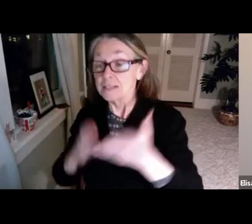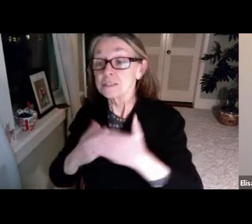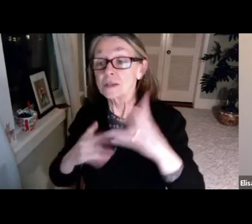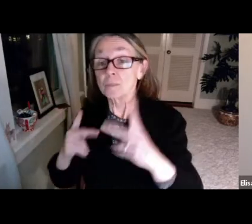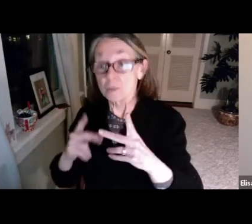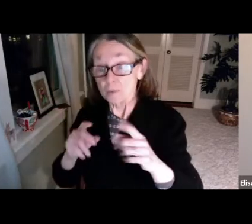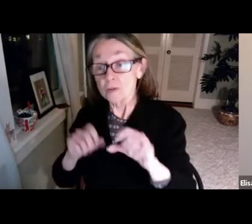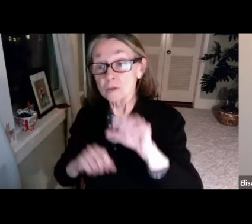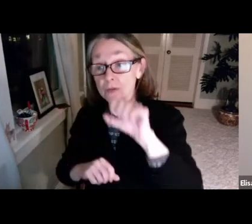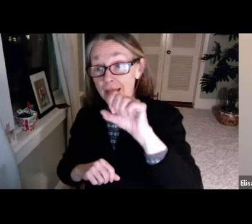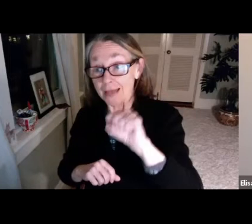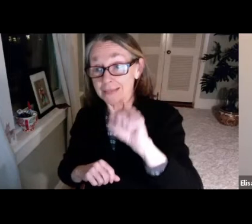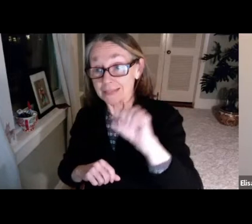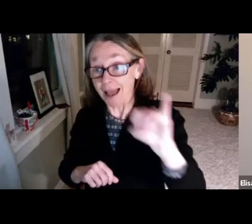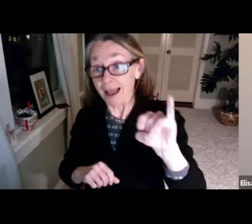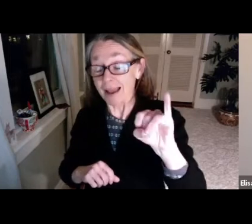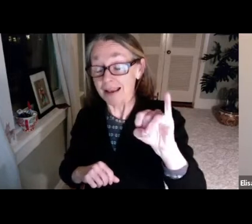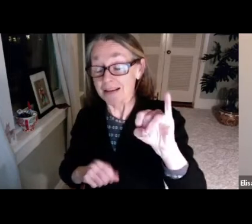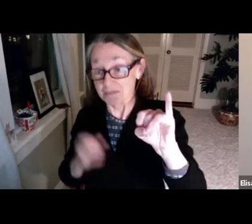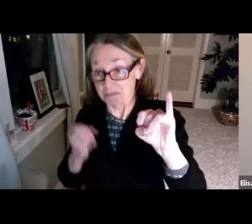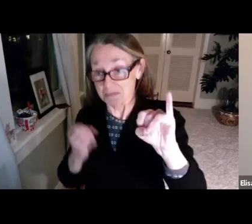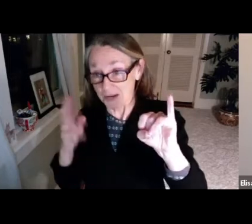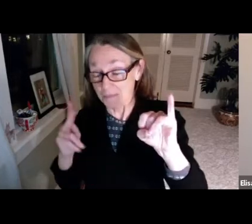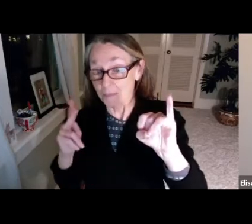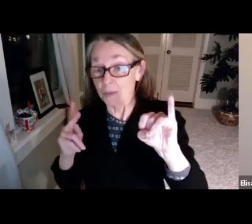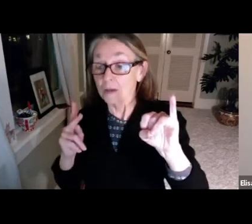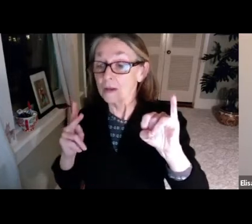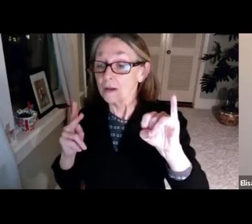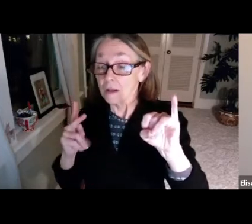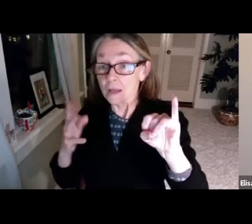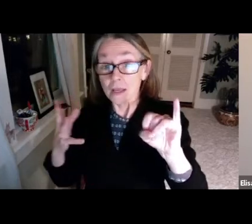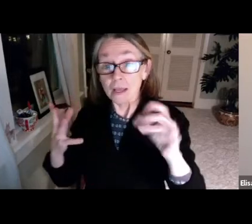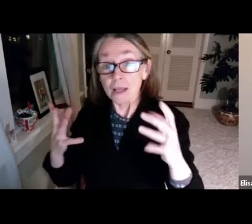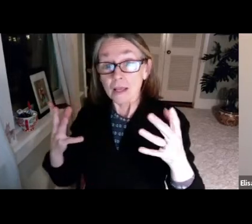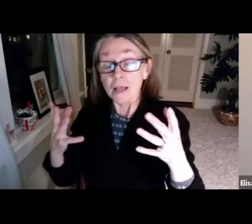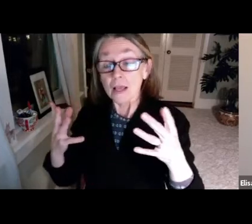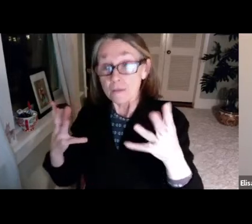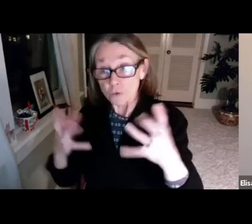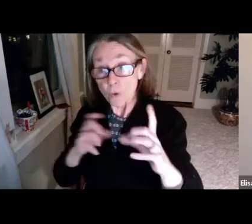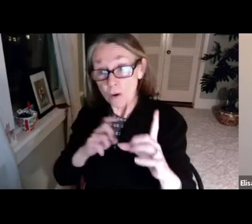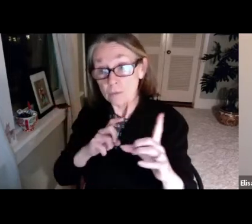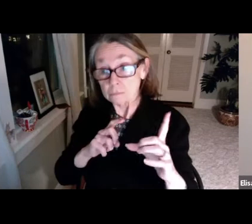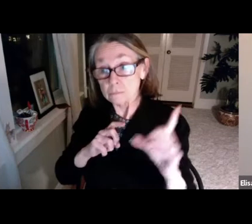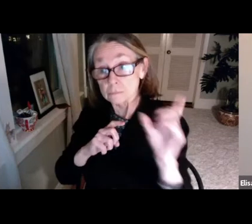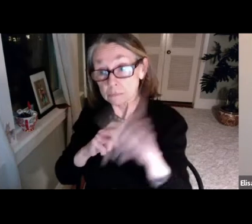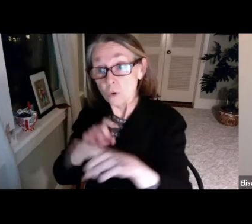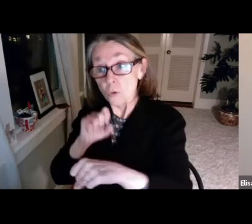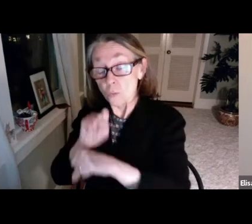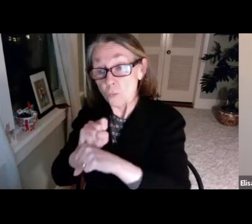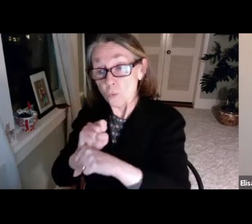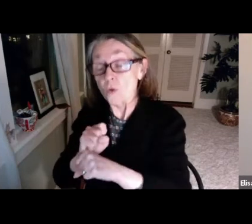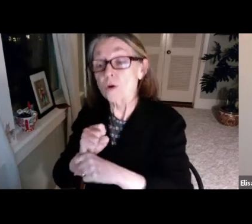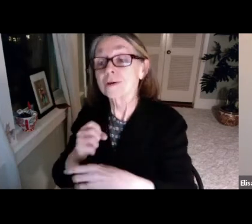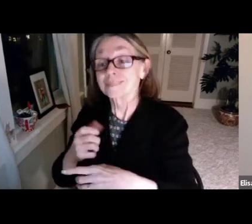insurance, which is known as SSI. If you want to go back to work while you're on SSI, you could still qualify for